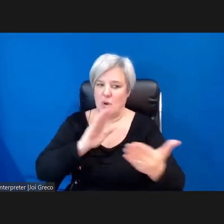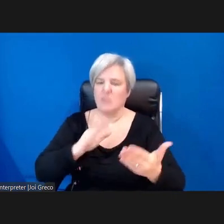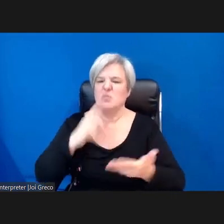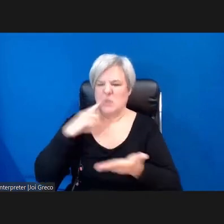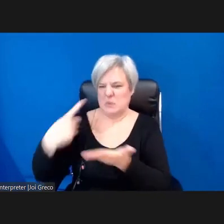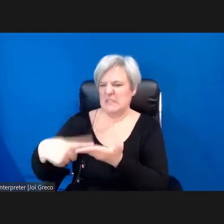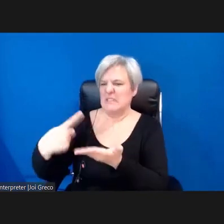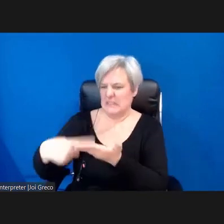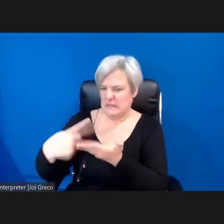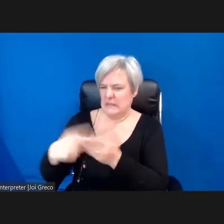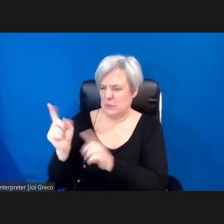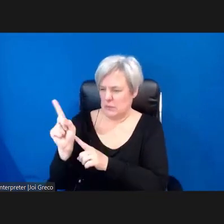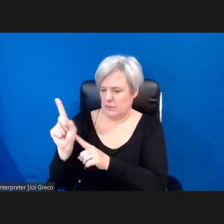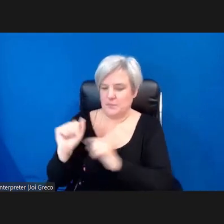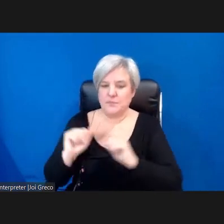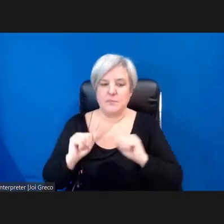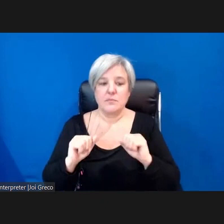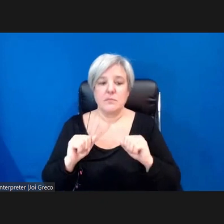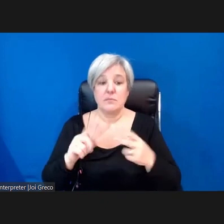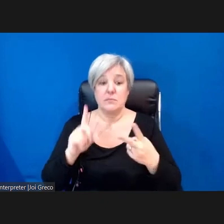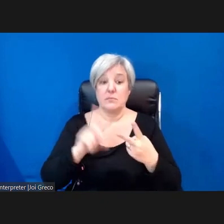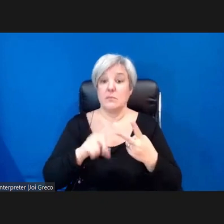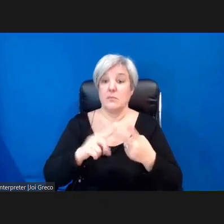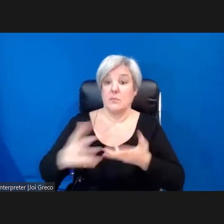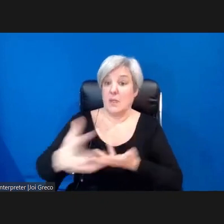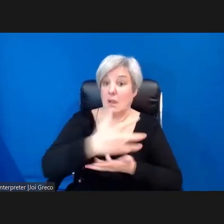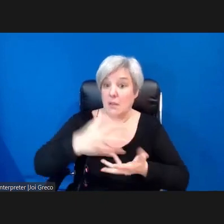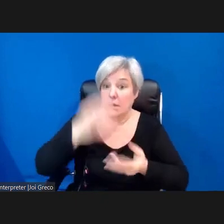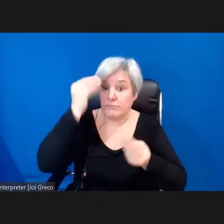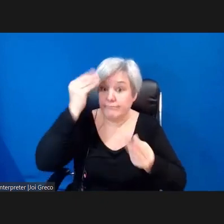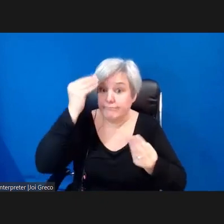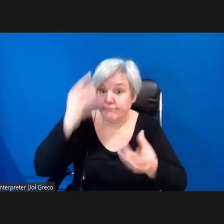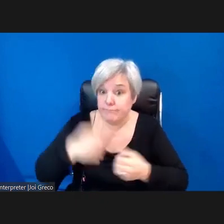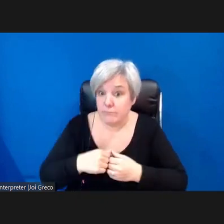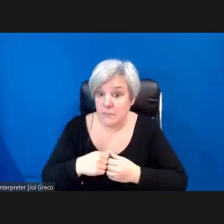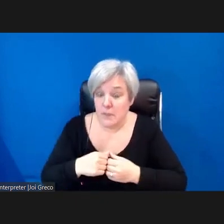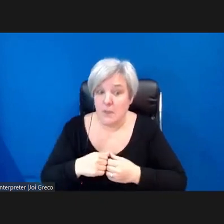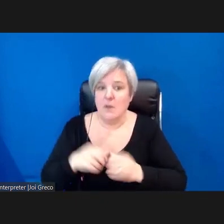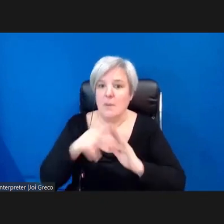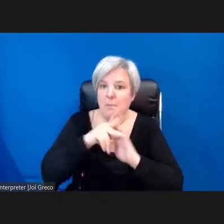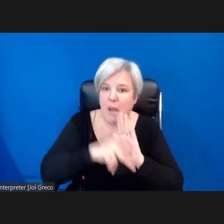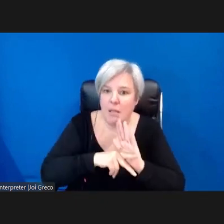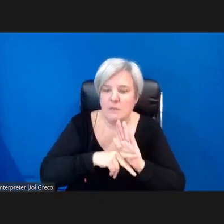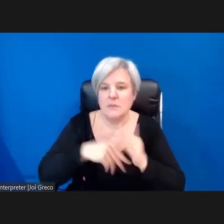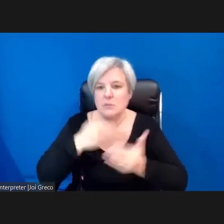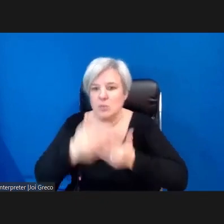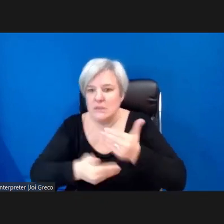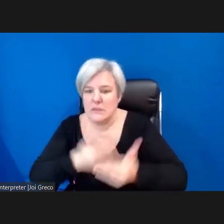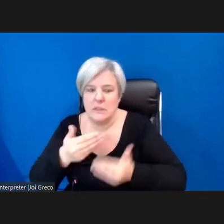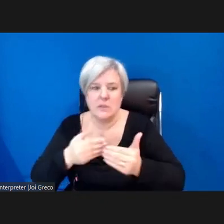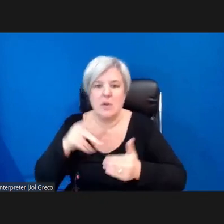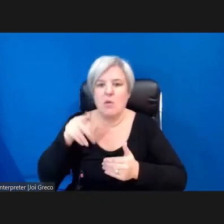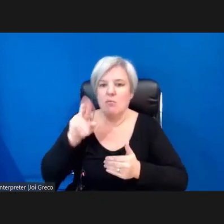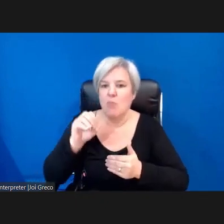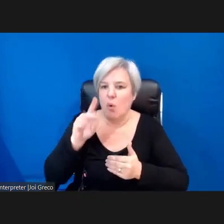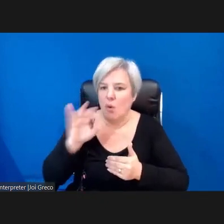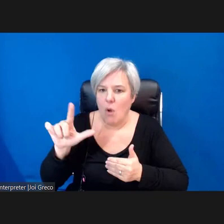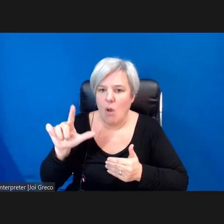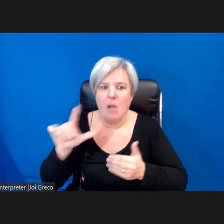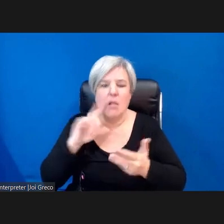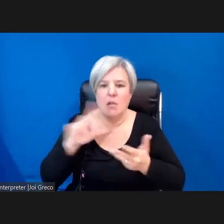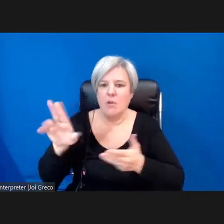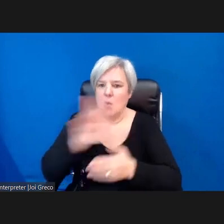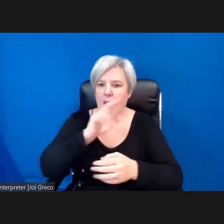in detail in a moment, the ability to collect data on the policies, procedures, and protocols of the hospitals you work